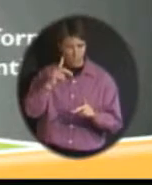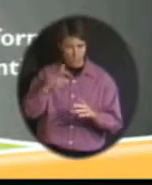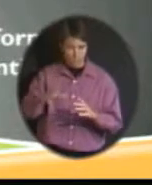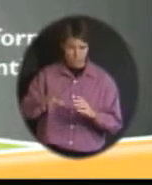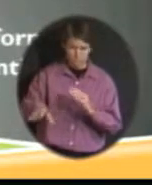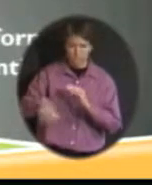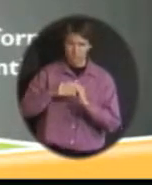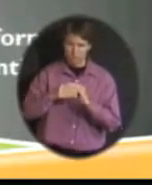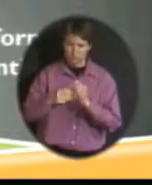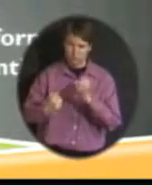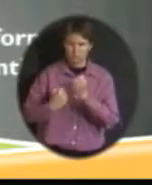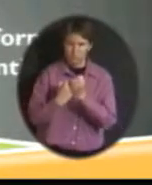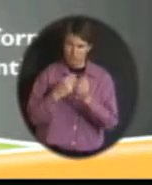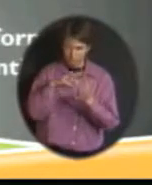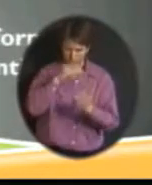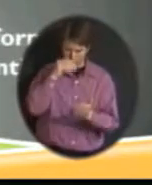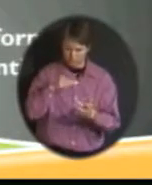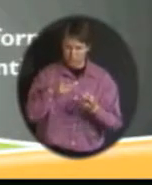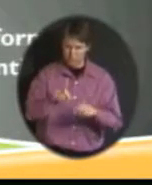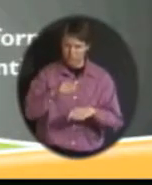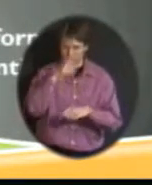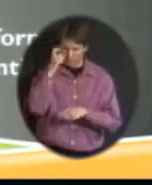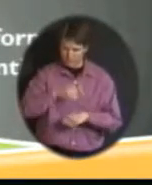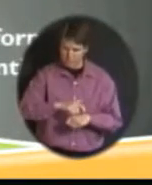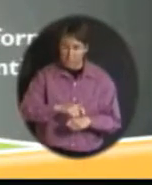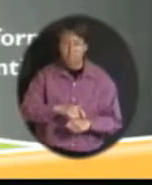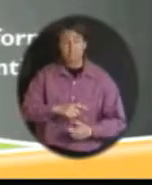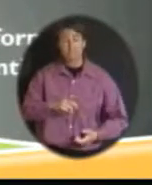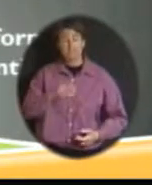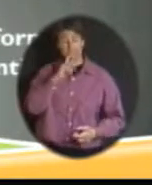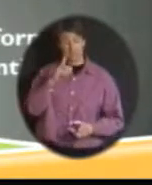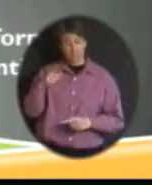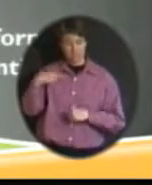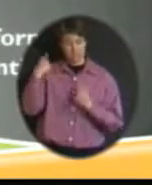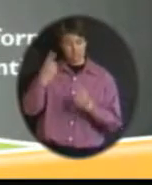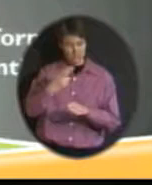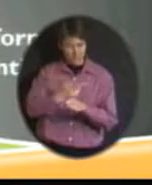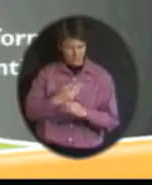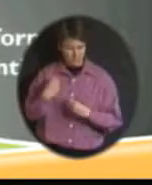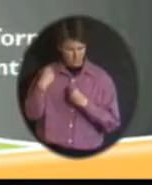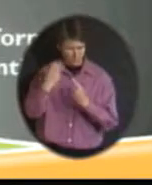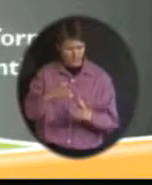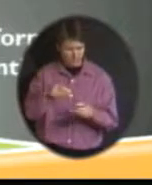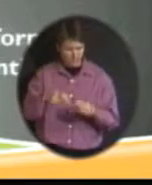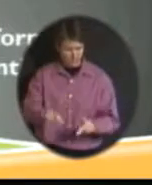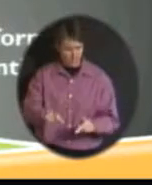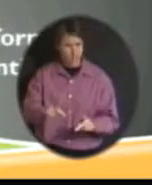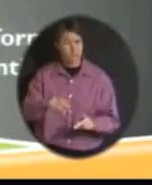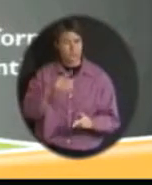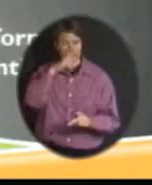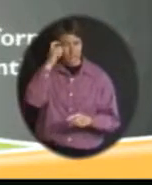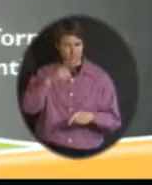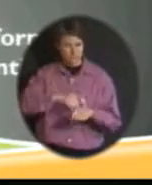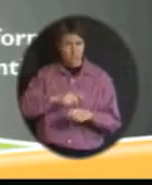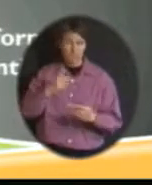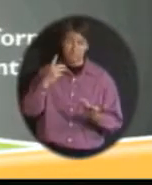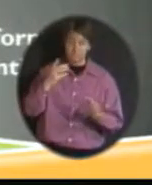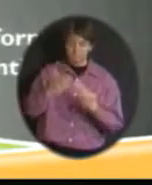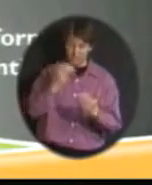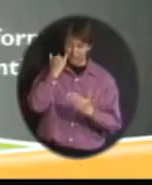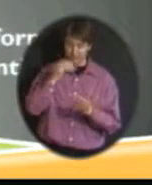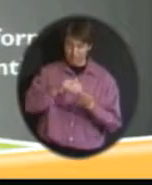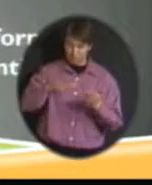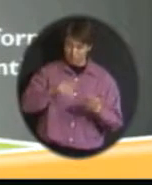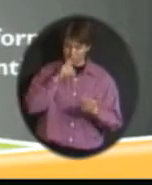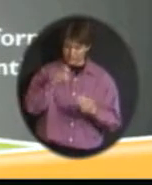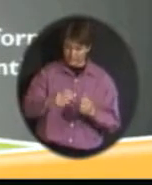summer. In fact, we have had a long history in this school district of providing those type of opportunities in the summer, whether it's for students who need